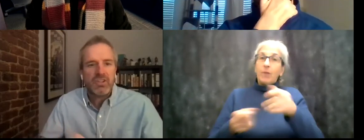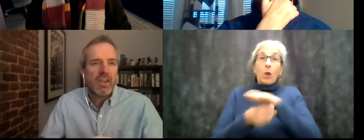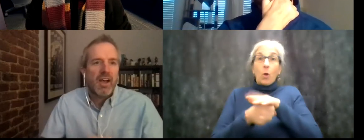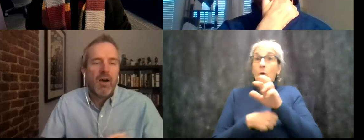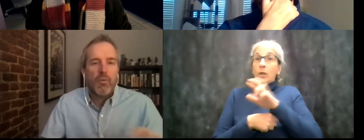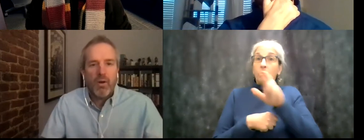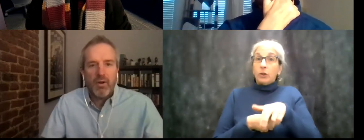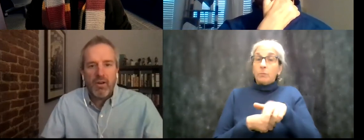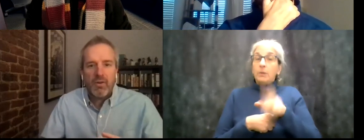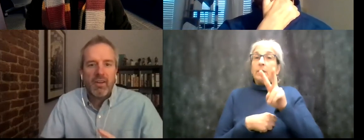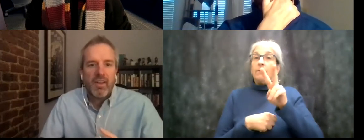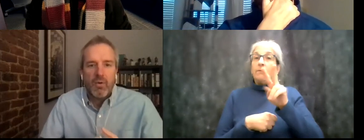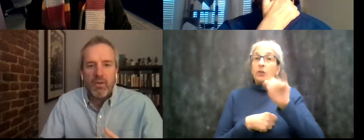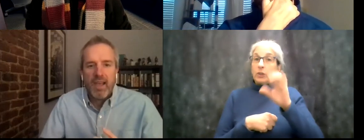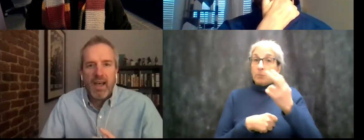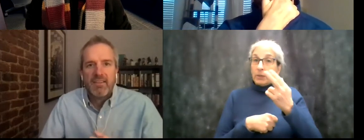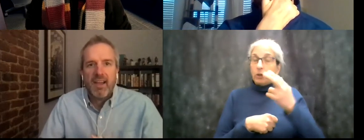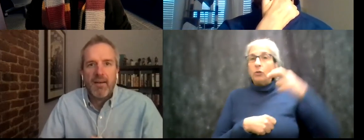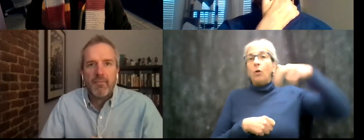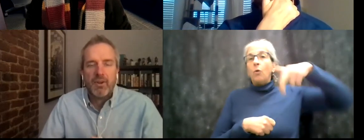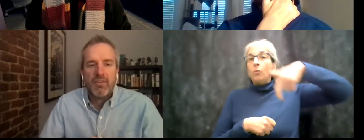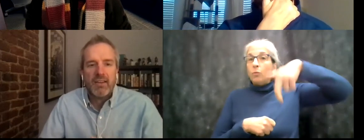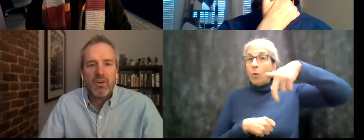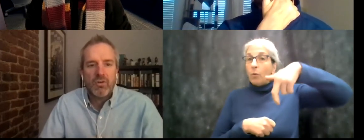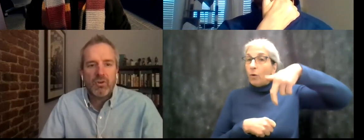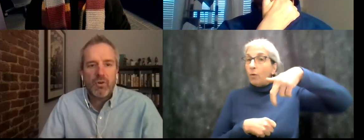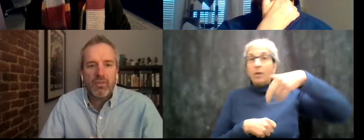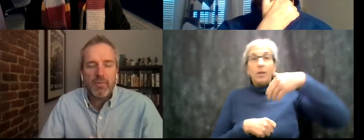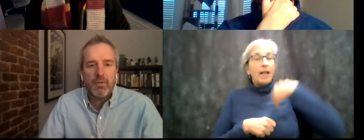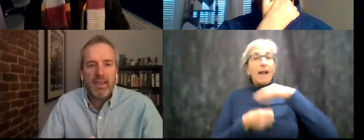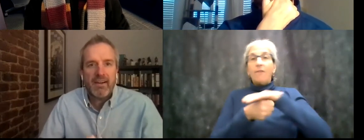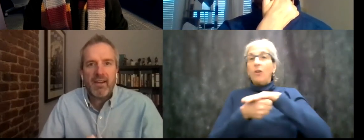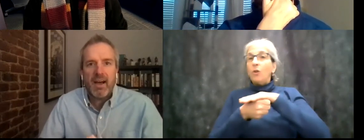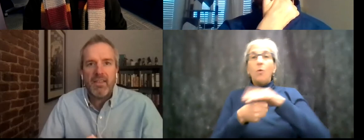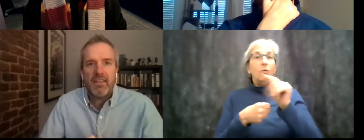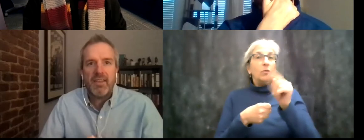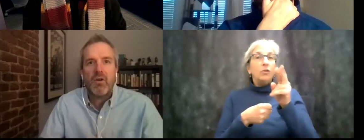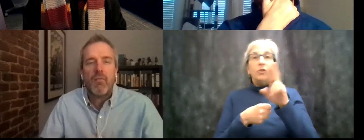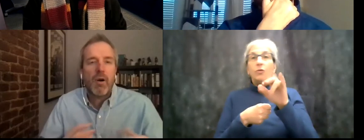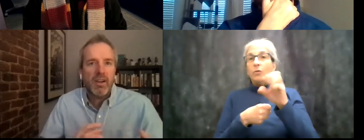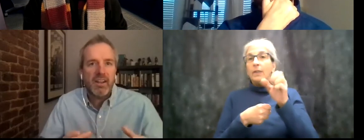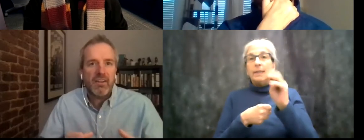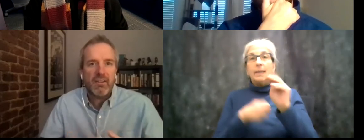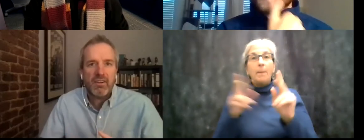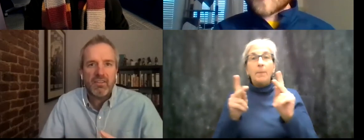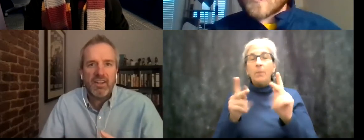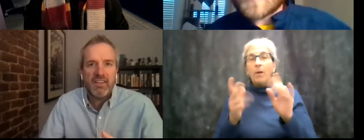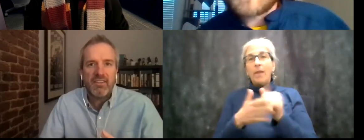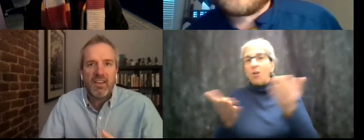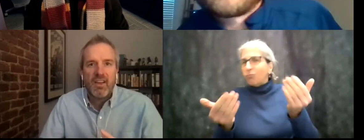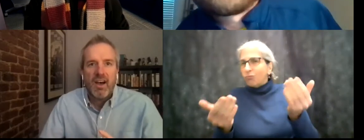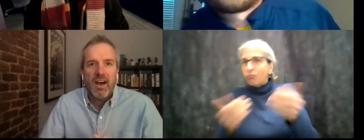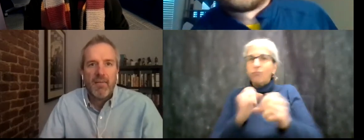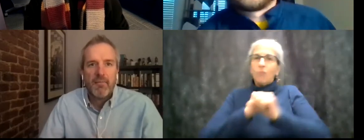Beach, Roanoke, we've got, you've got local tourism people there that are marketing their